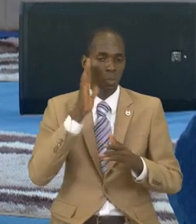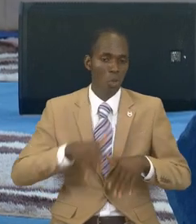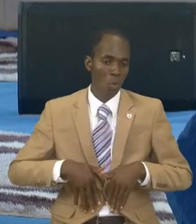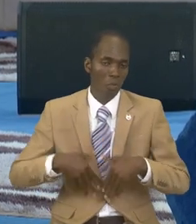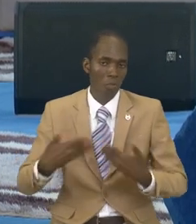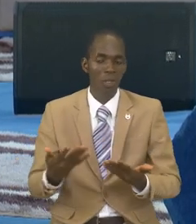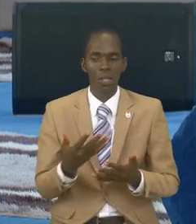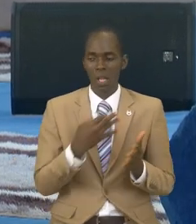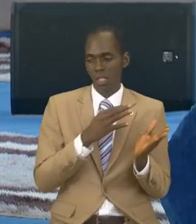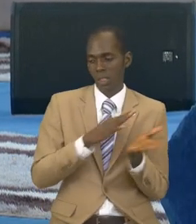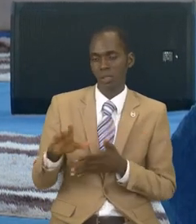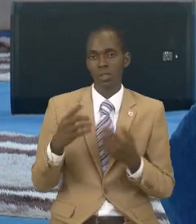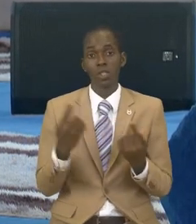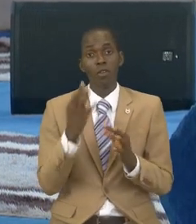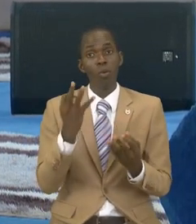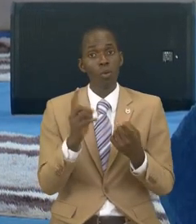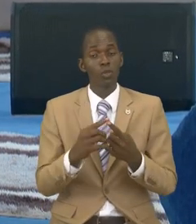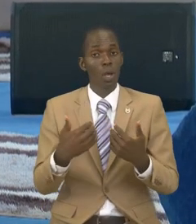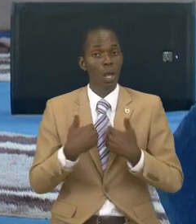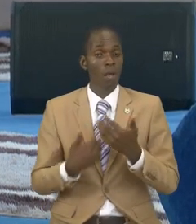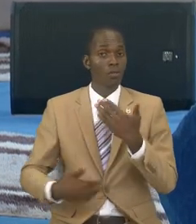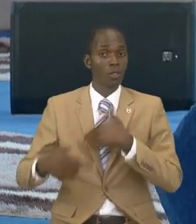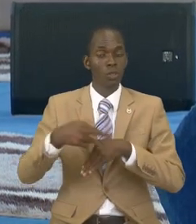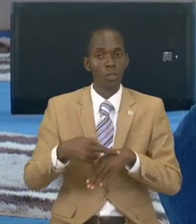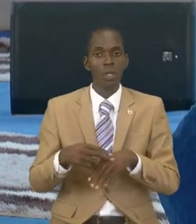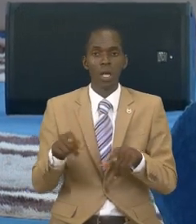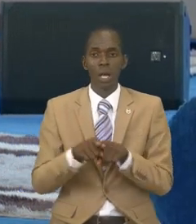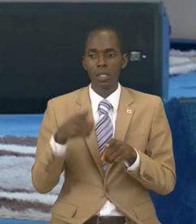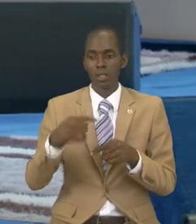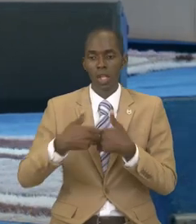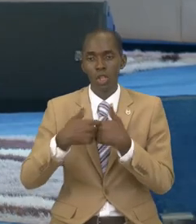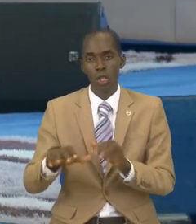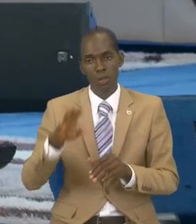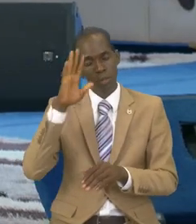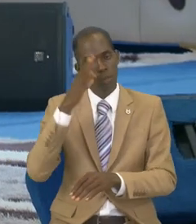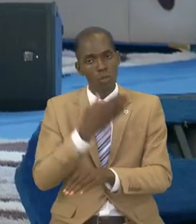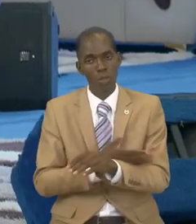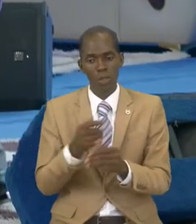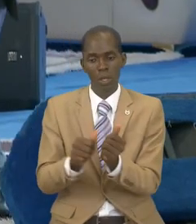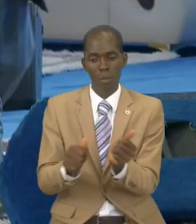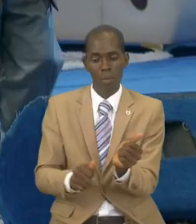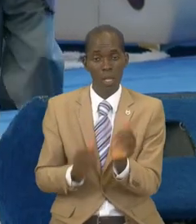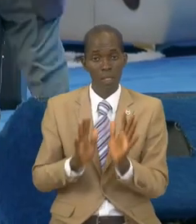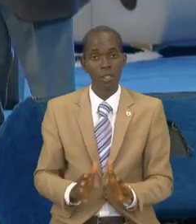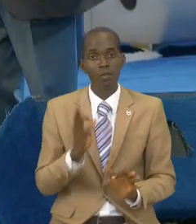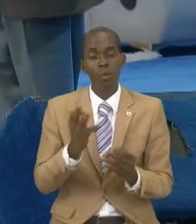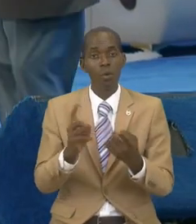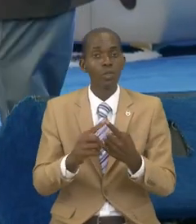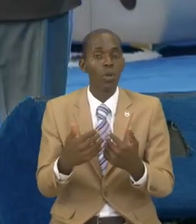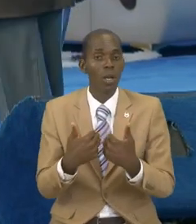have restoration, the prodigal son, the prodigal daughter, the backslider there, if we're going to have